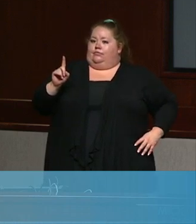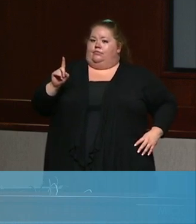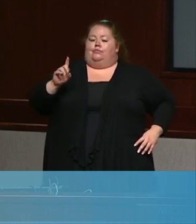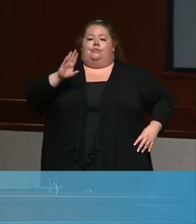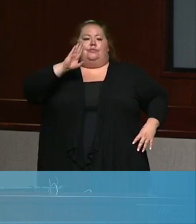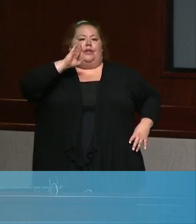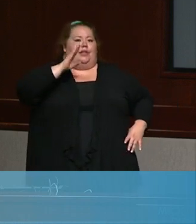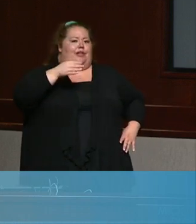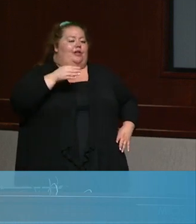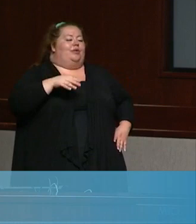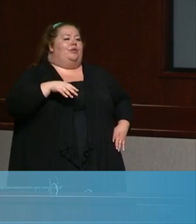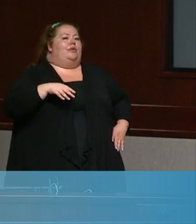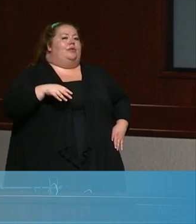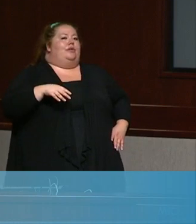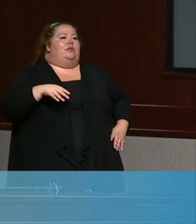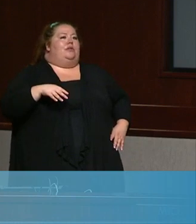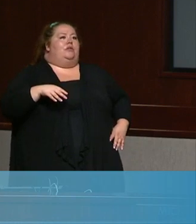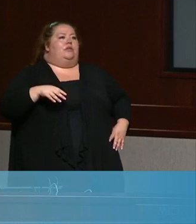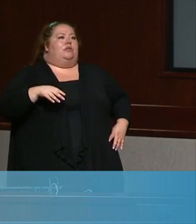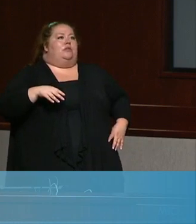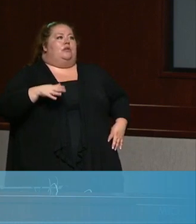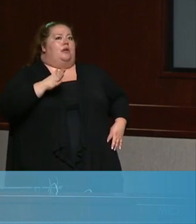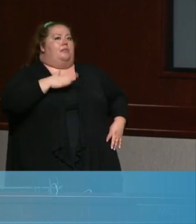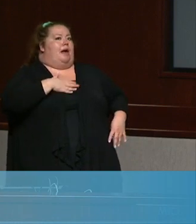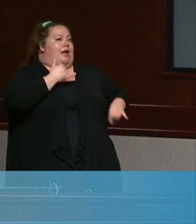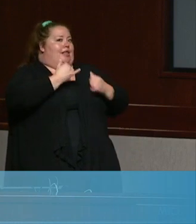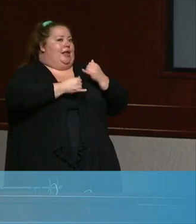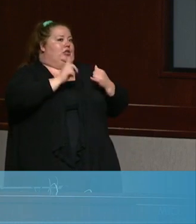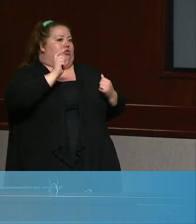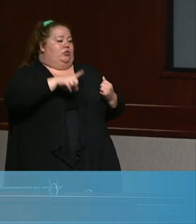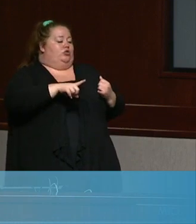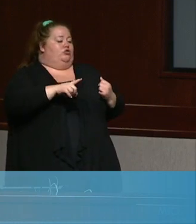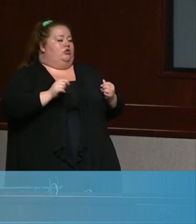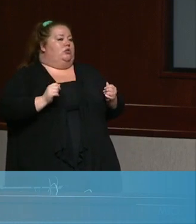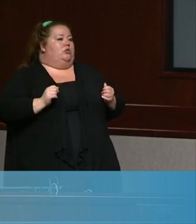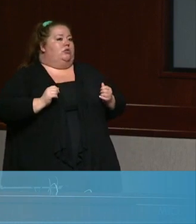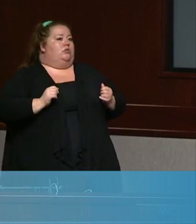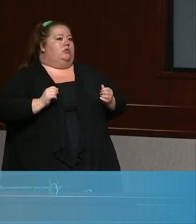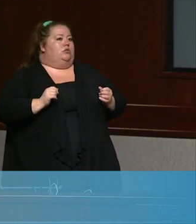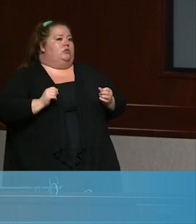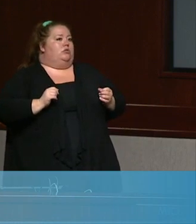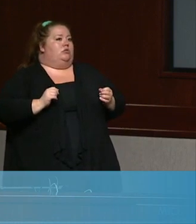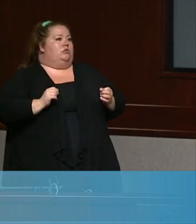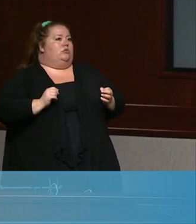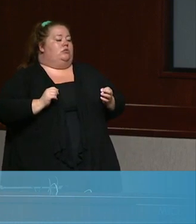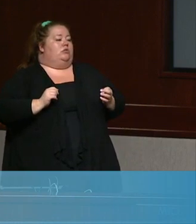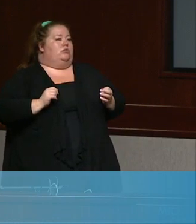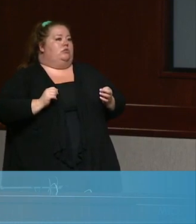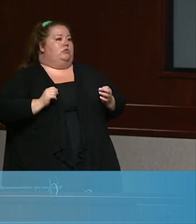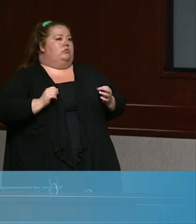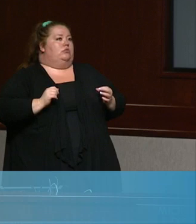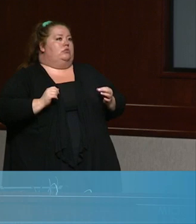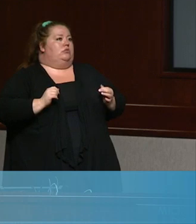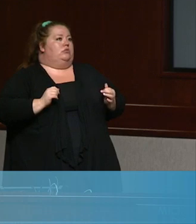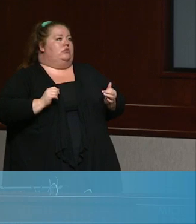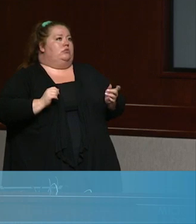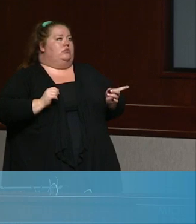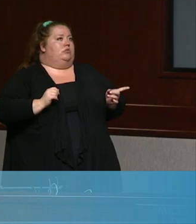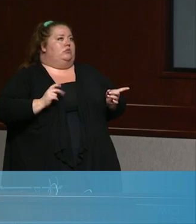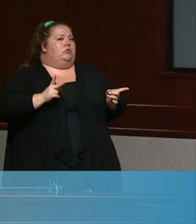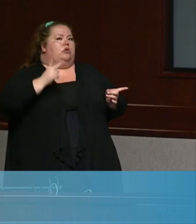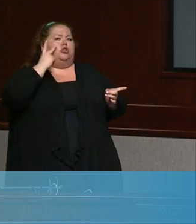Hi, thank you so much. So just my last question is, we did see that there was that dignity